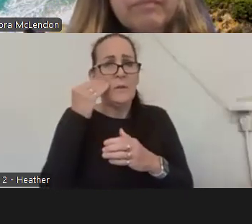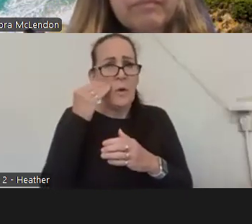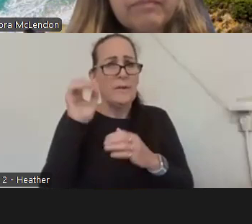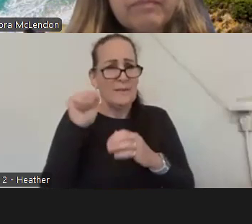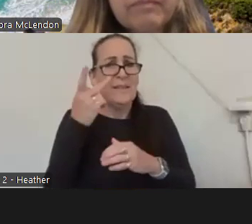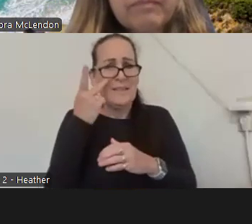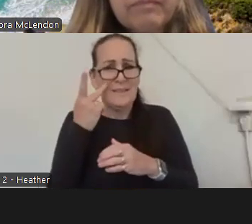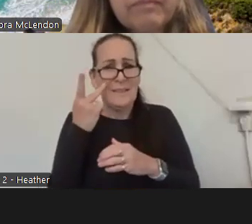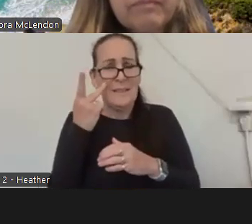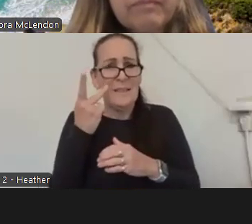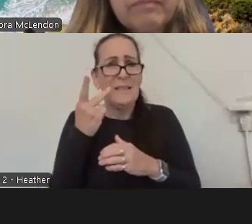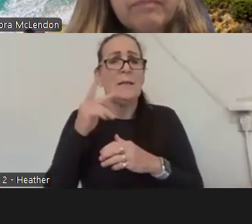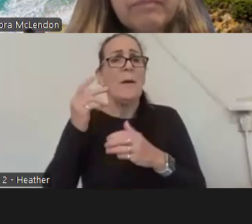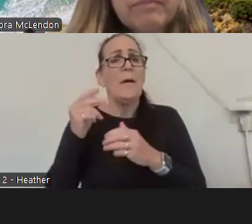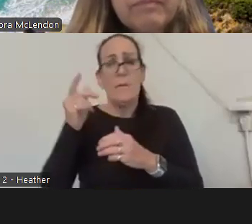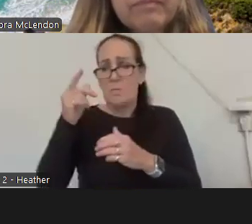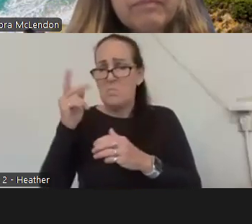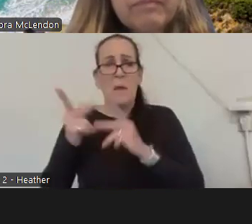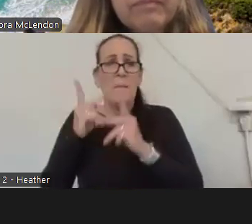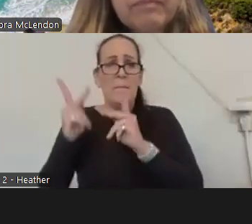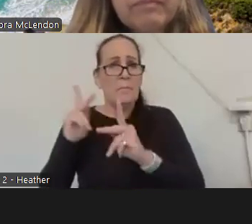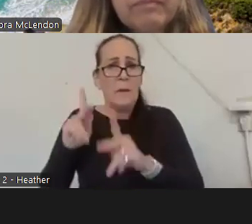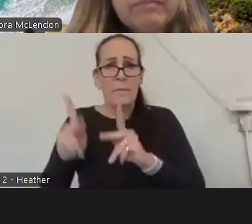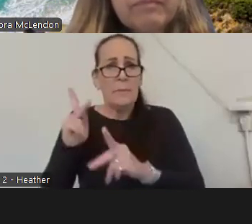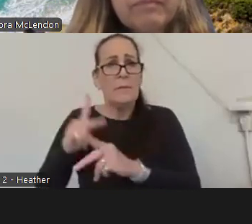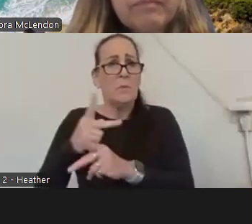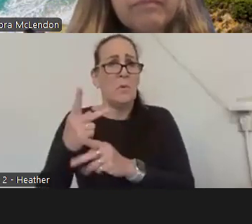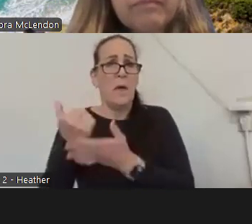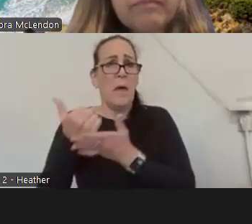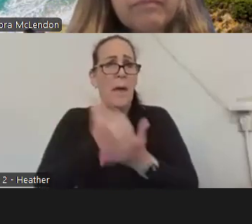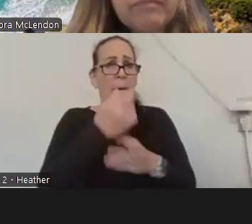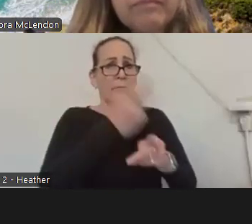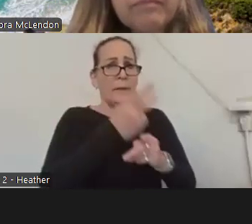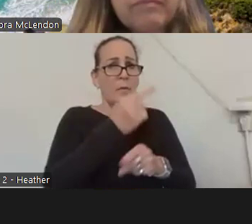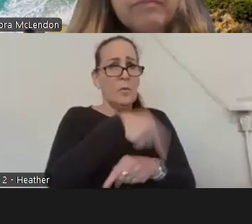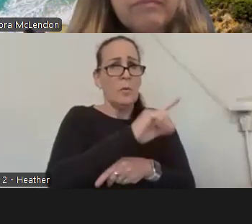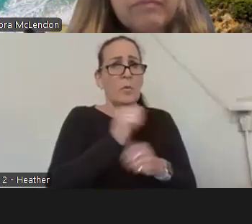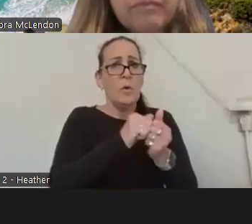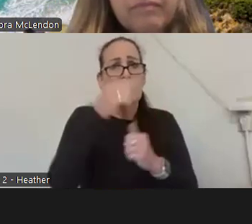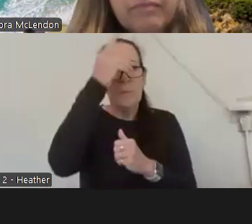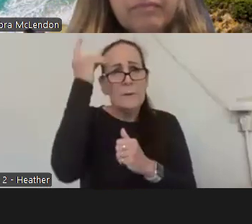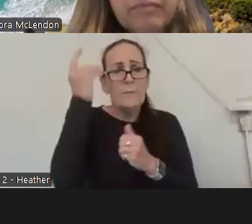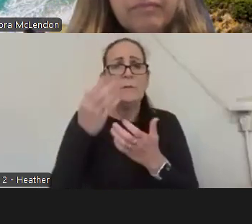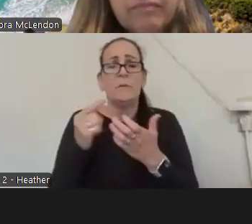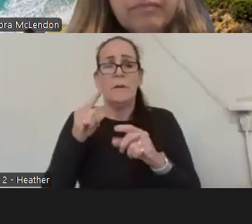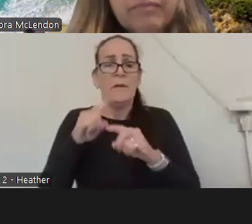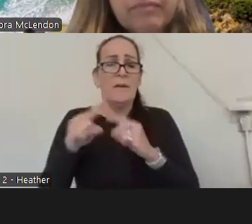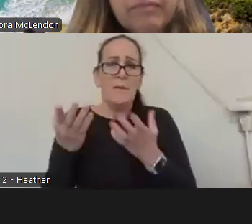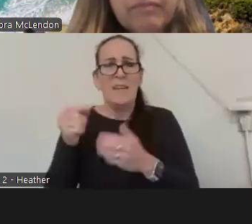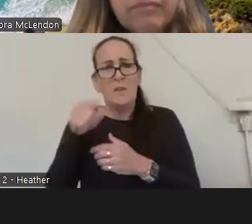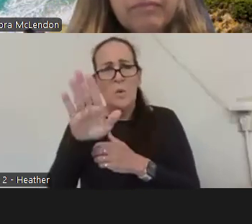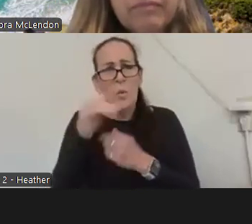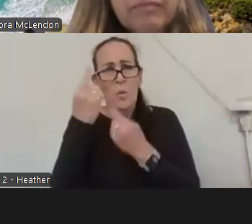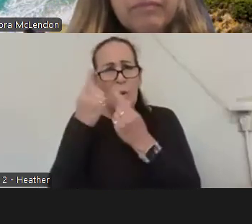of caregiver training is still lacking to a great extent. Just wondering your thoughts on that, if you have any experience with that program or whatnot.